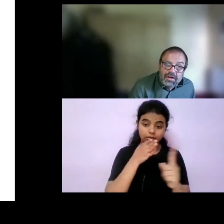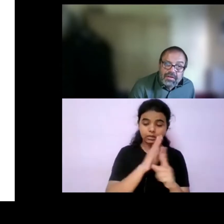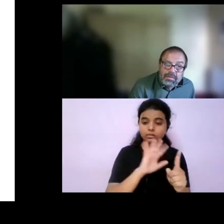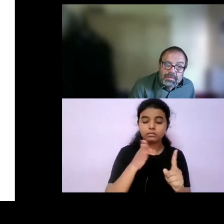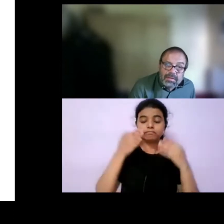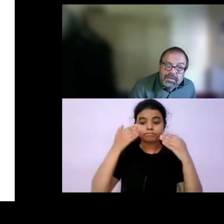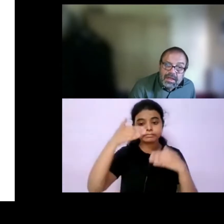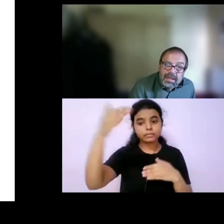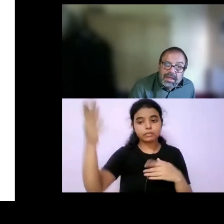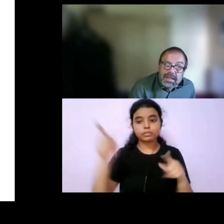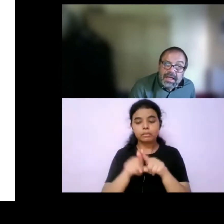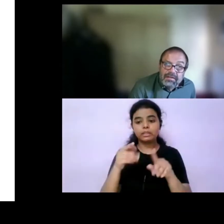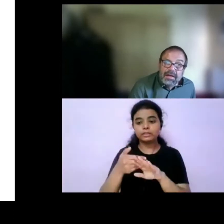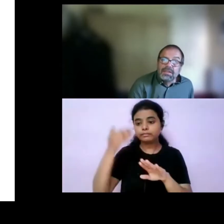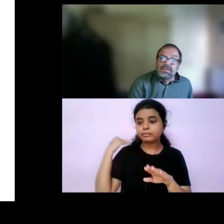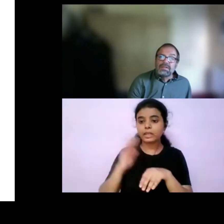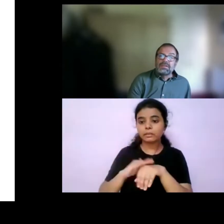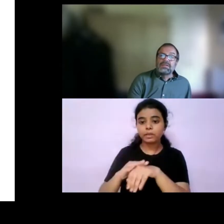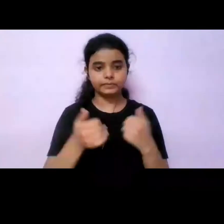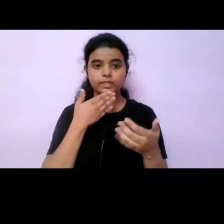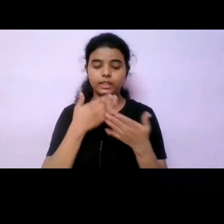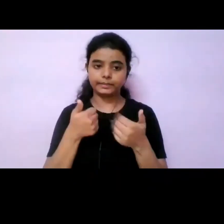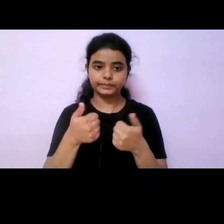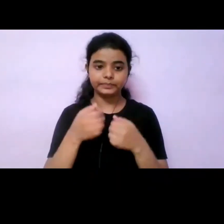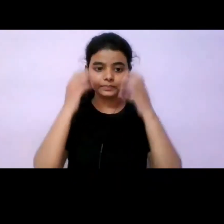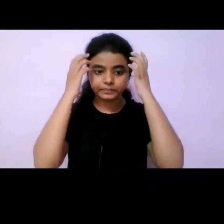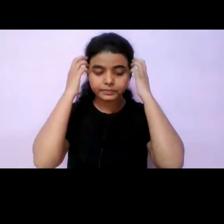of solving problems. Thank you very much.